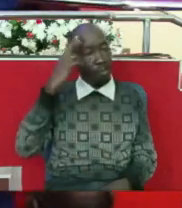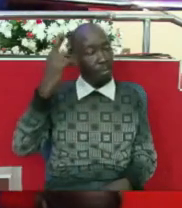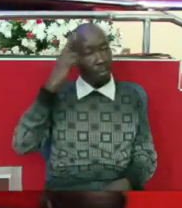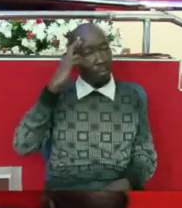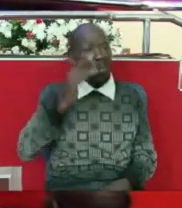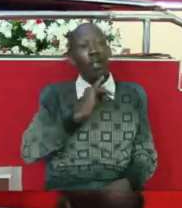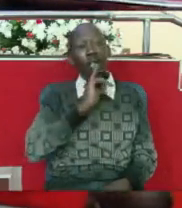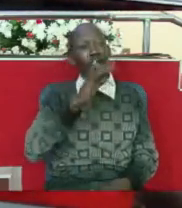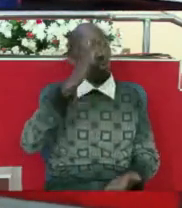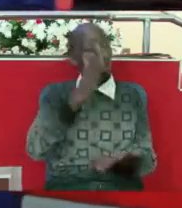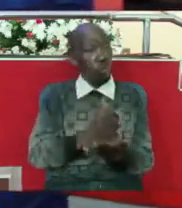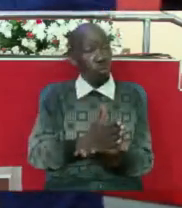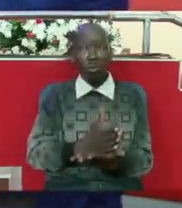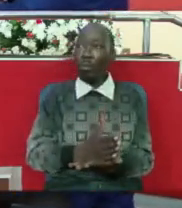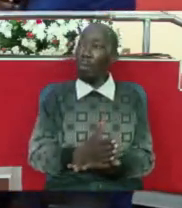it true